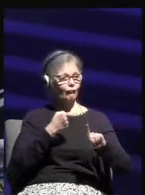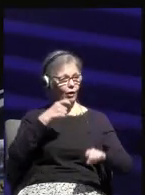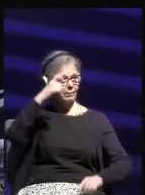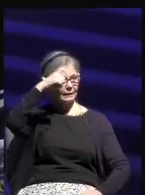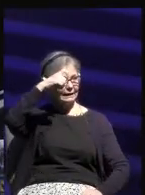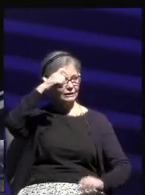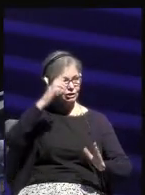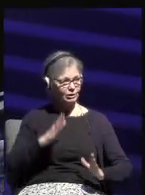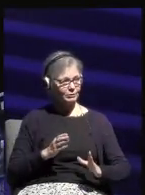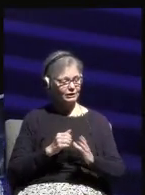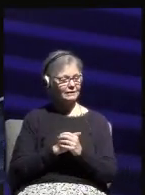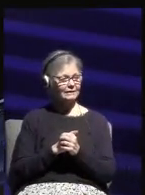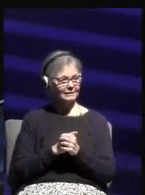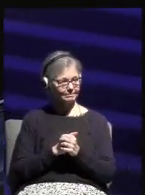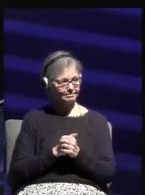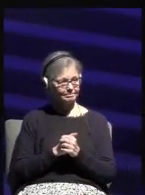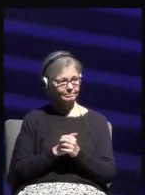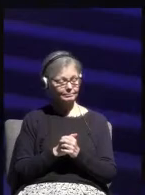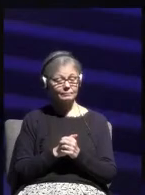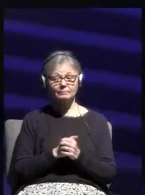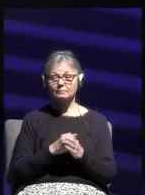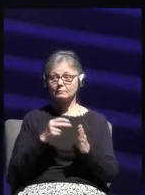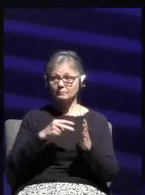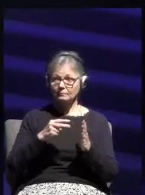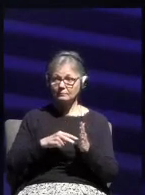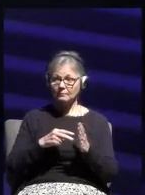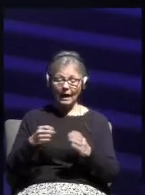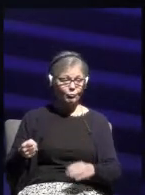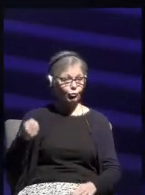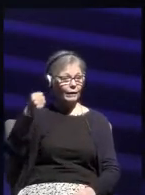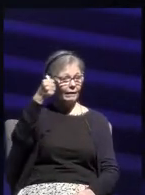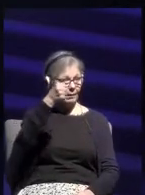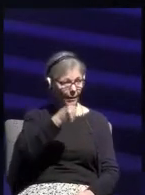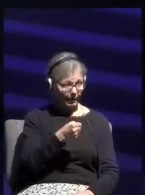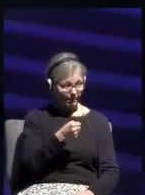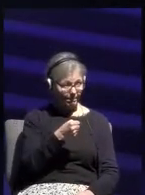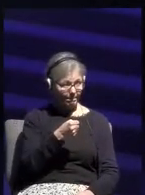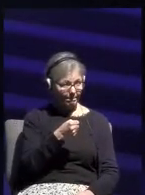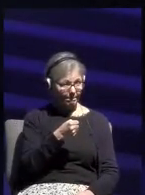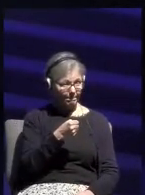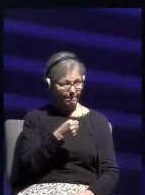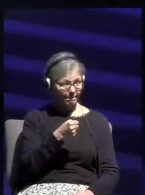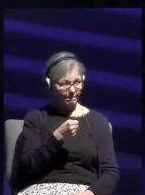Egyptians." And then read it with me. "And to bring them up